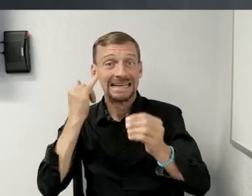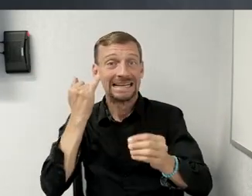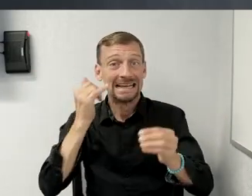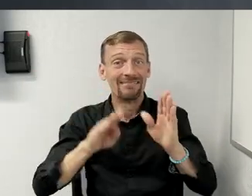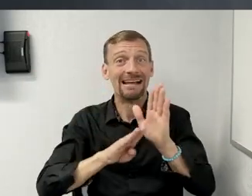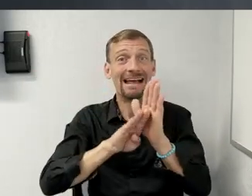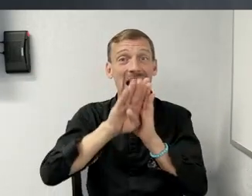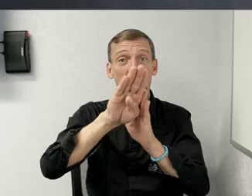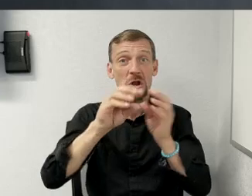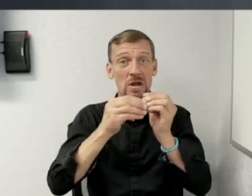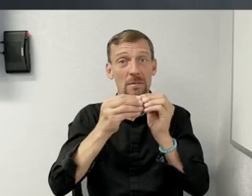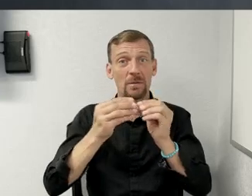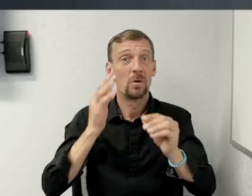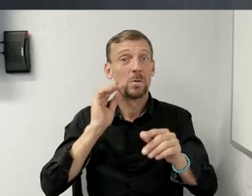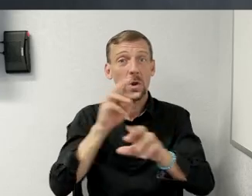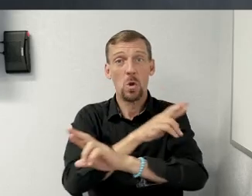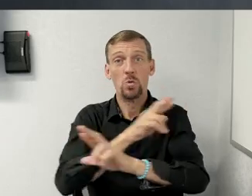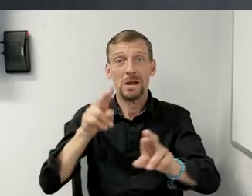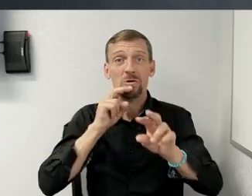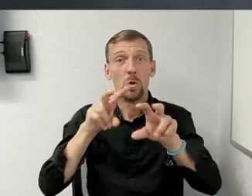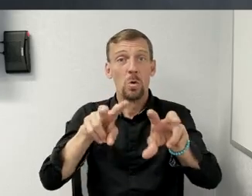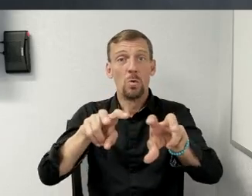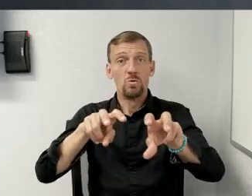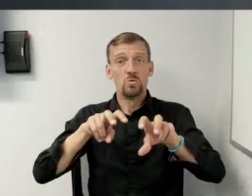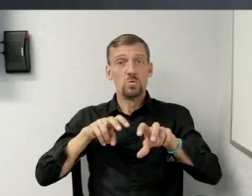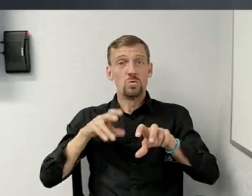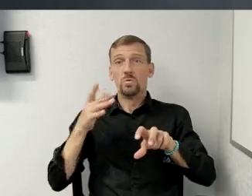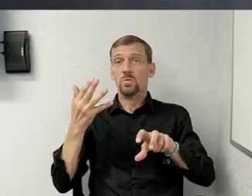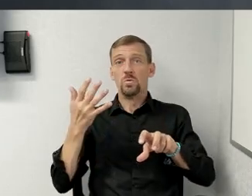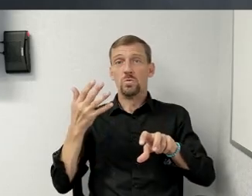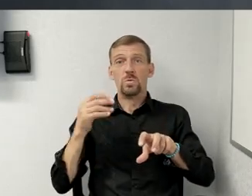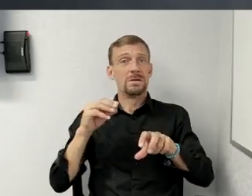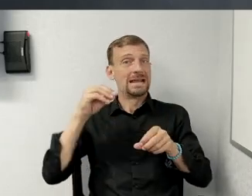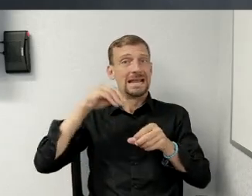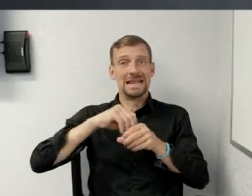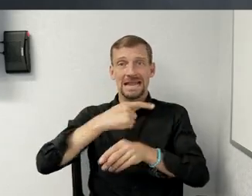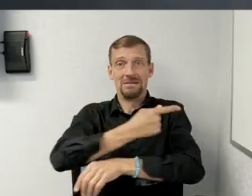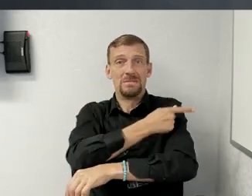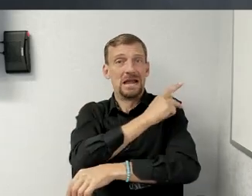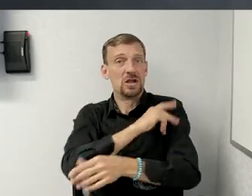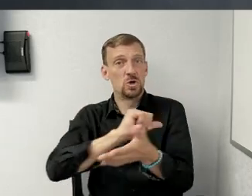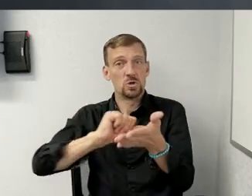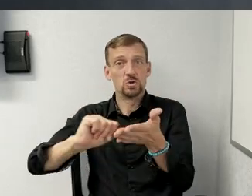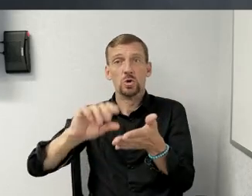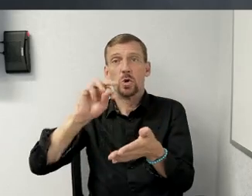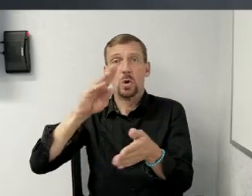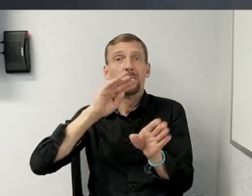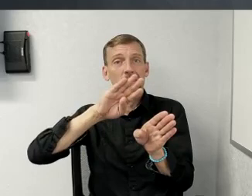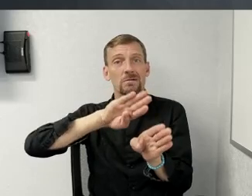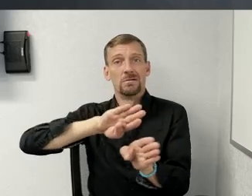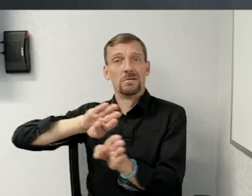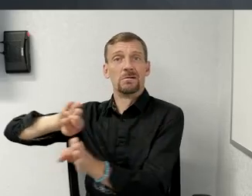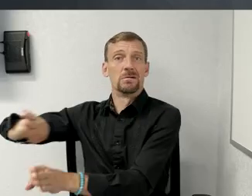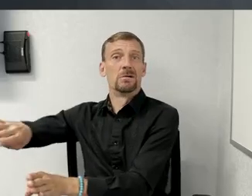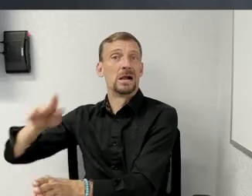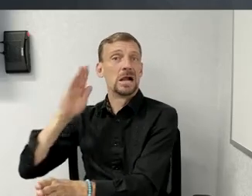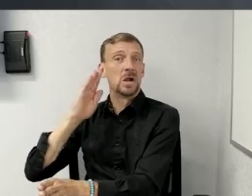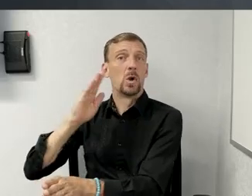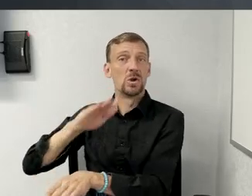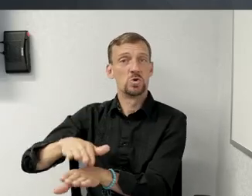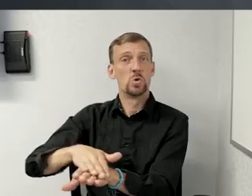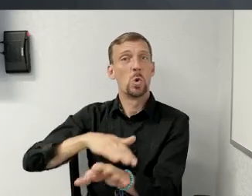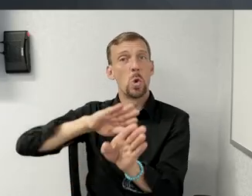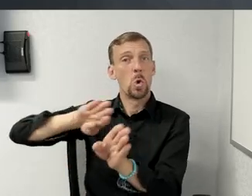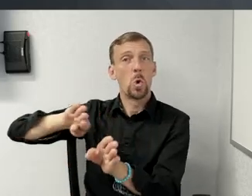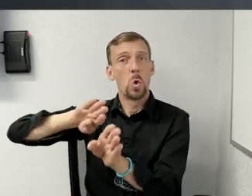to pull it back, to say, okay, no more inpatient surgery, or we're going to curb outpatient surgery. So it's very